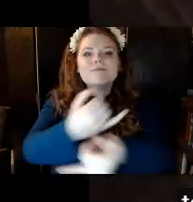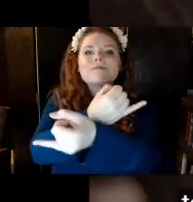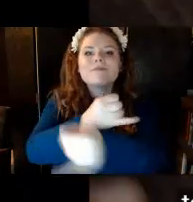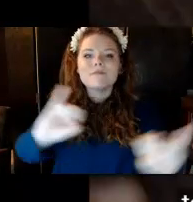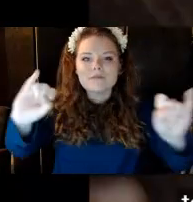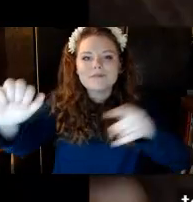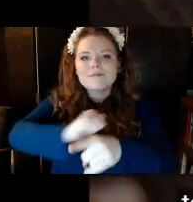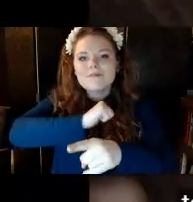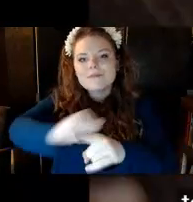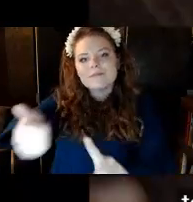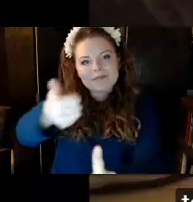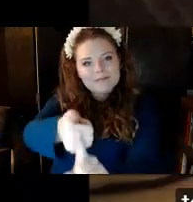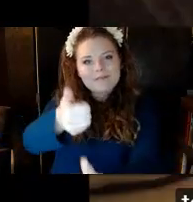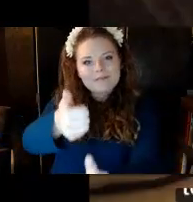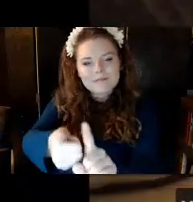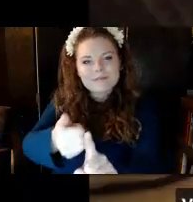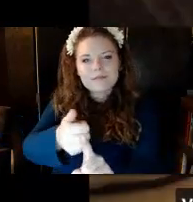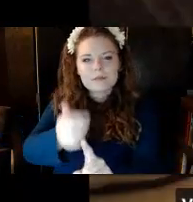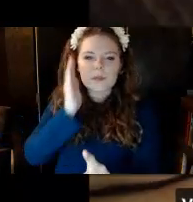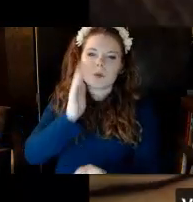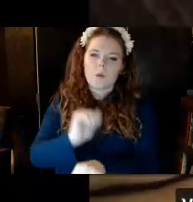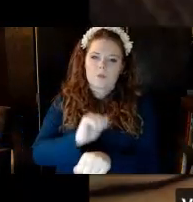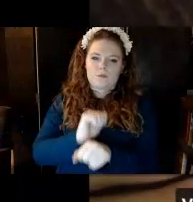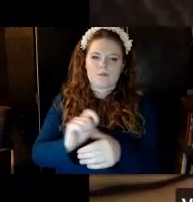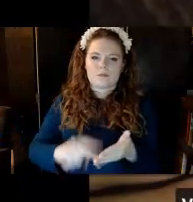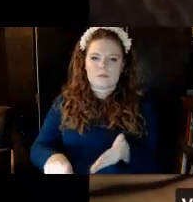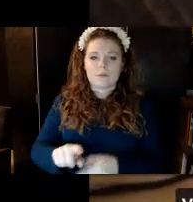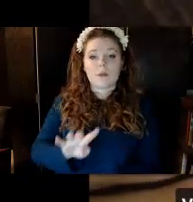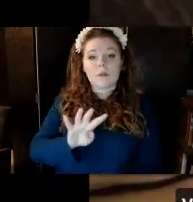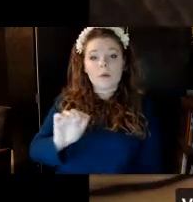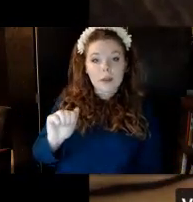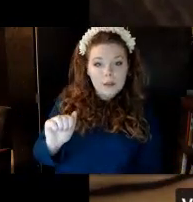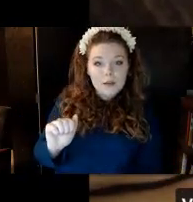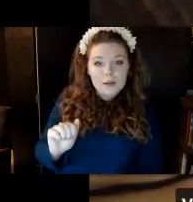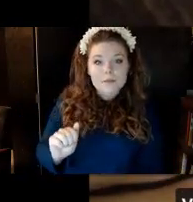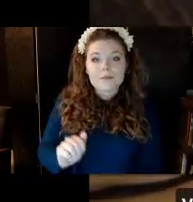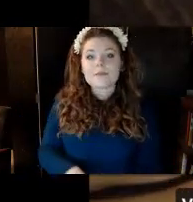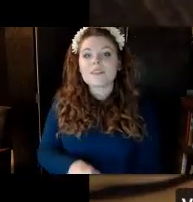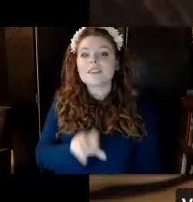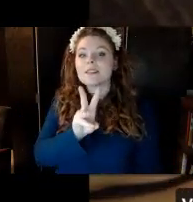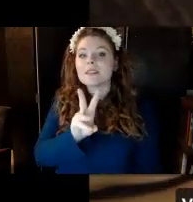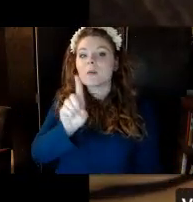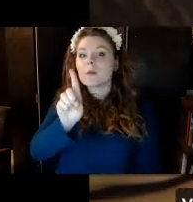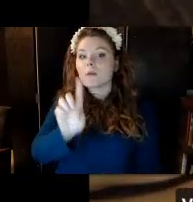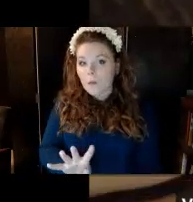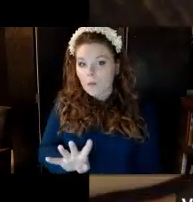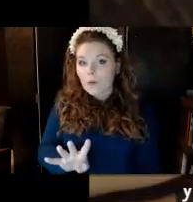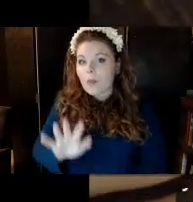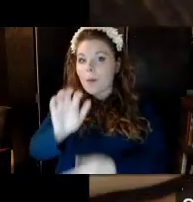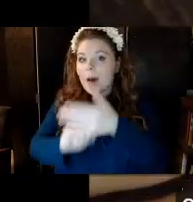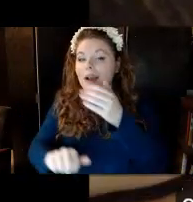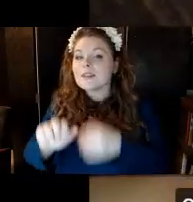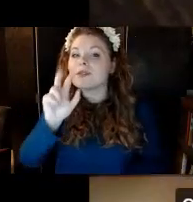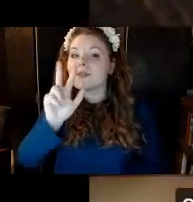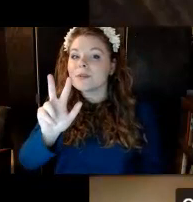your own, and then we're going to check our work. So 4A says 6 1/4 minus